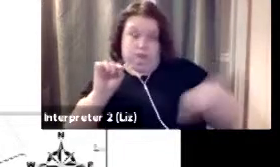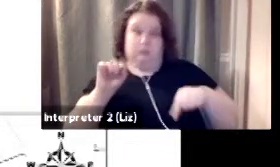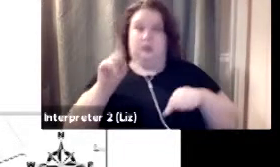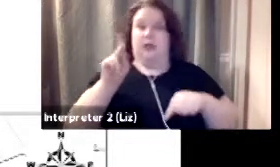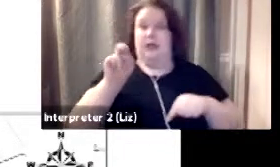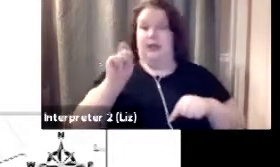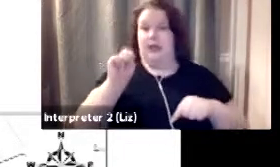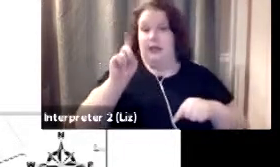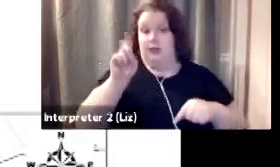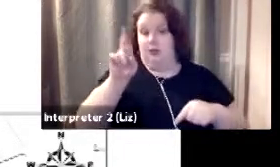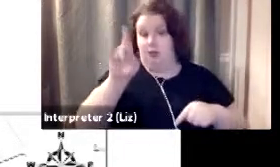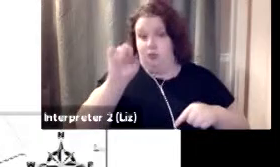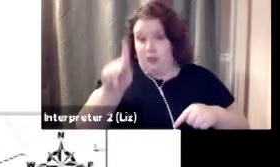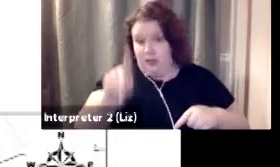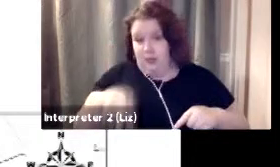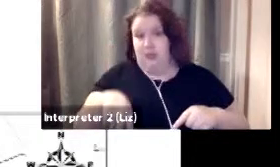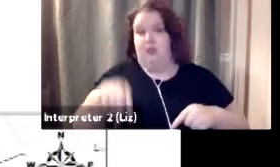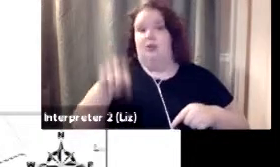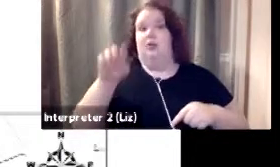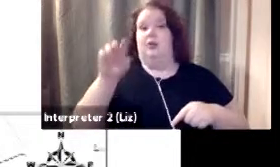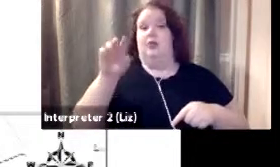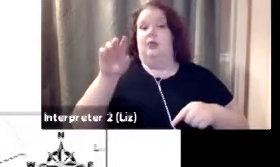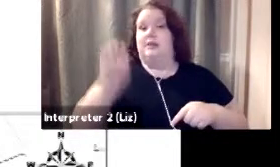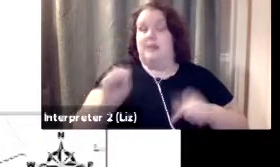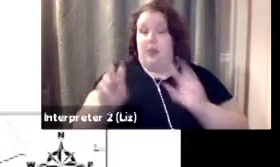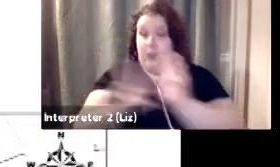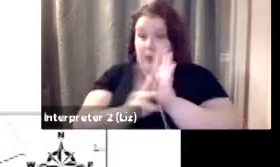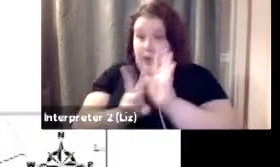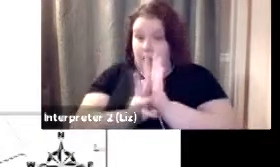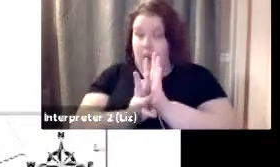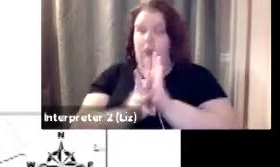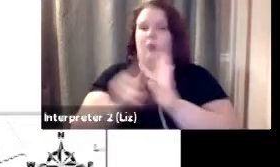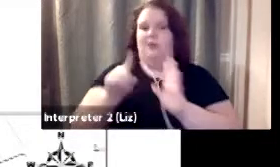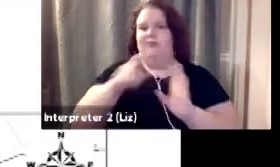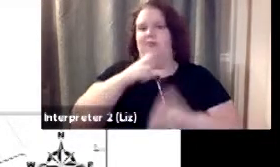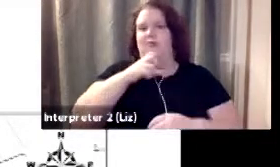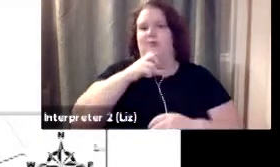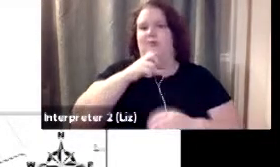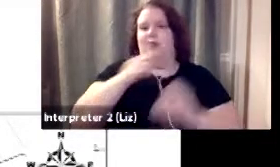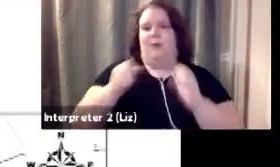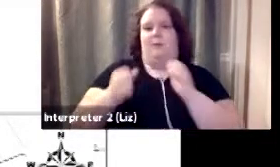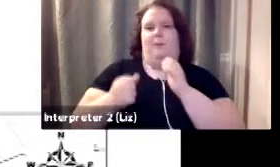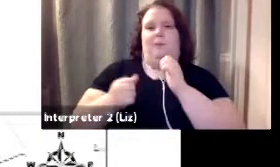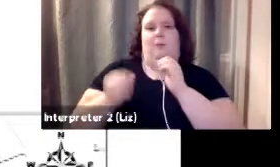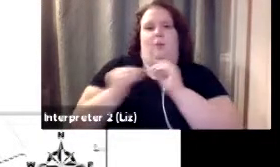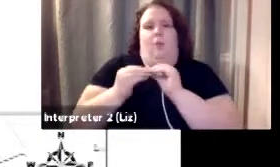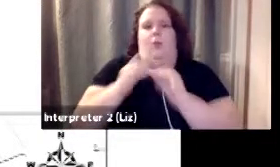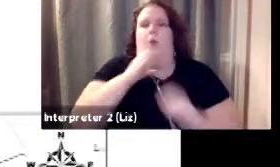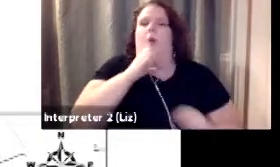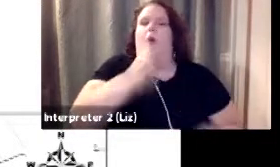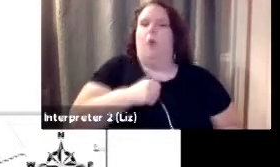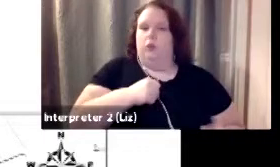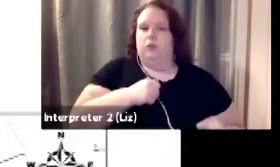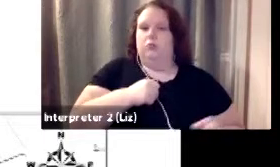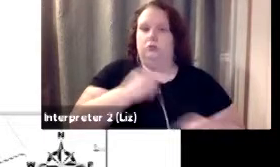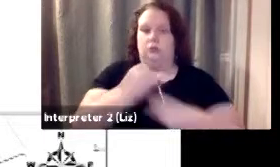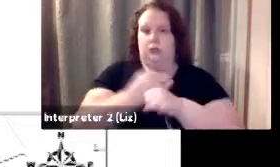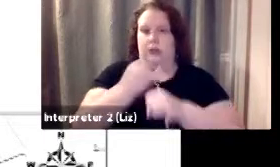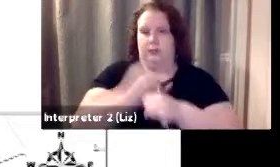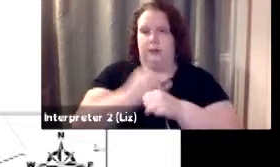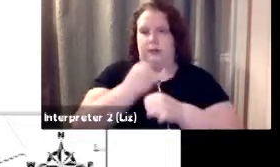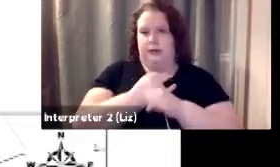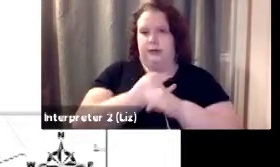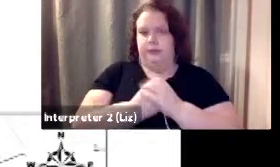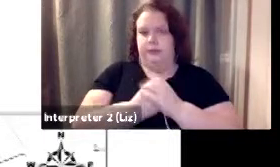Waco. Those are some of the older campuses and did not receive as much attention in the previous bond program. Uh, so we start